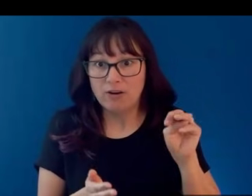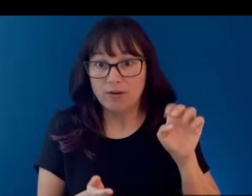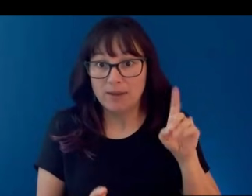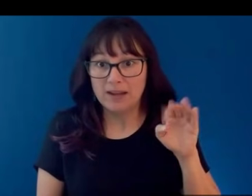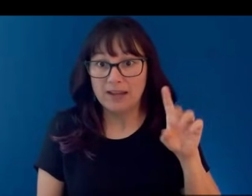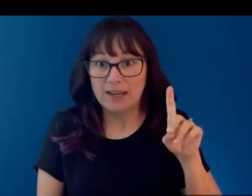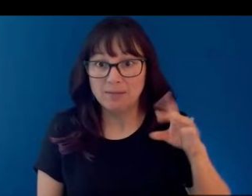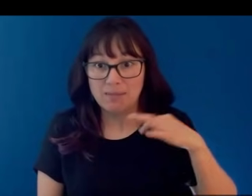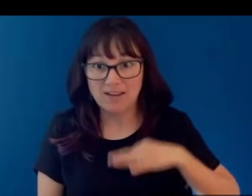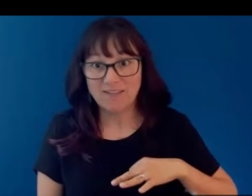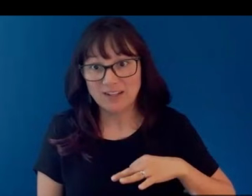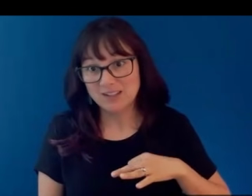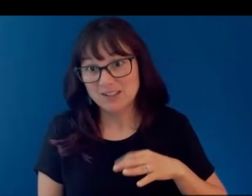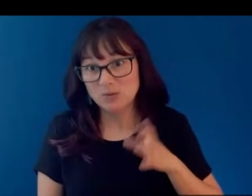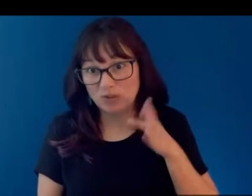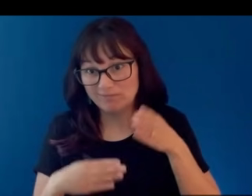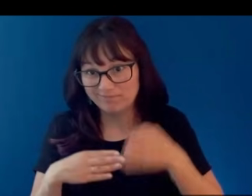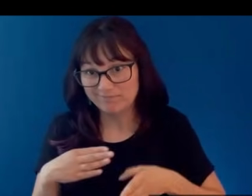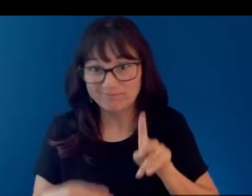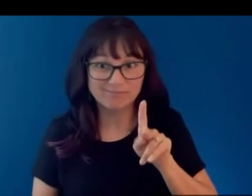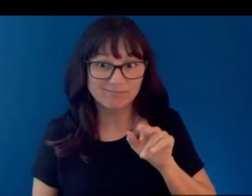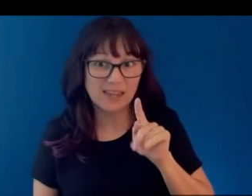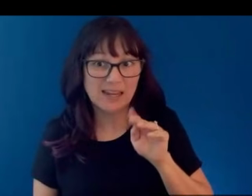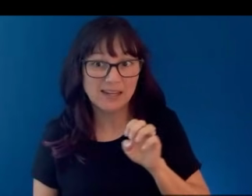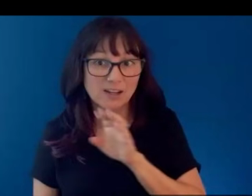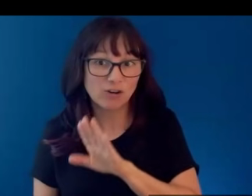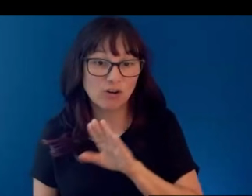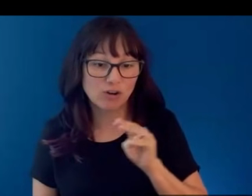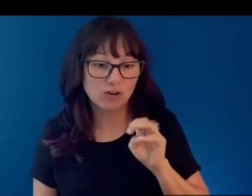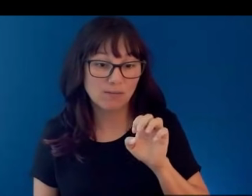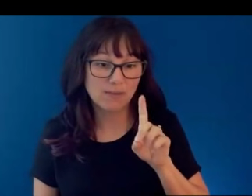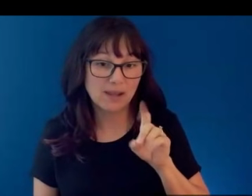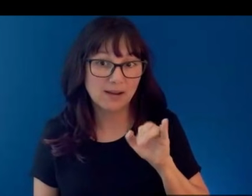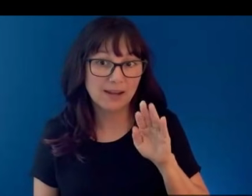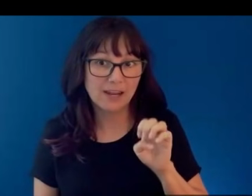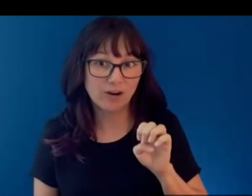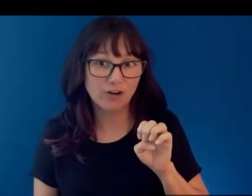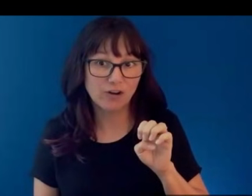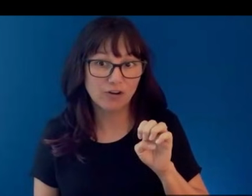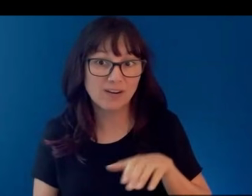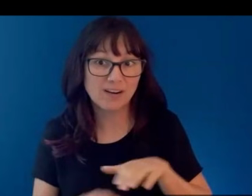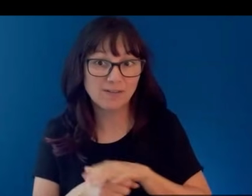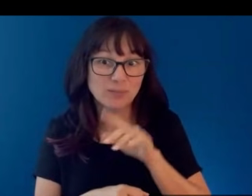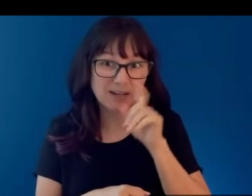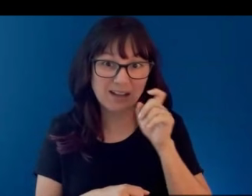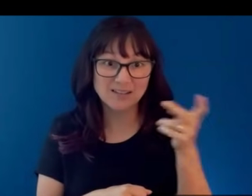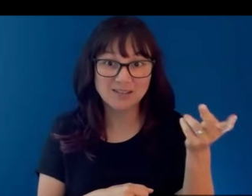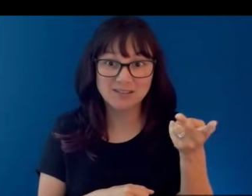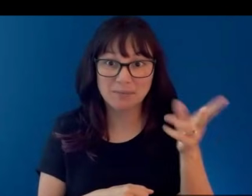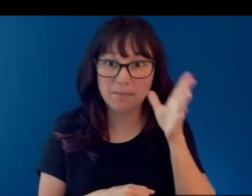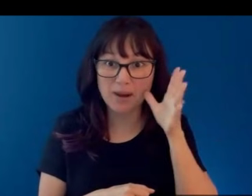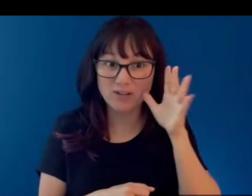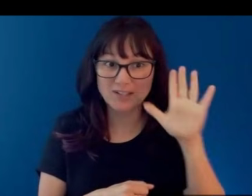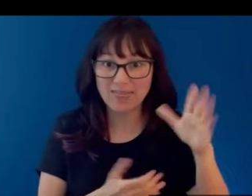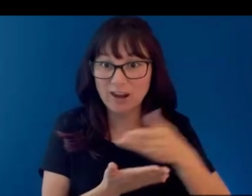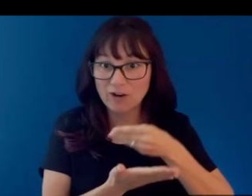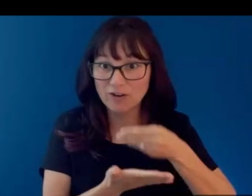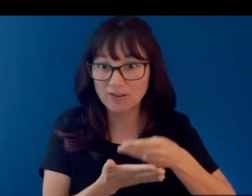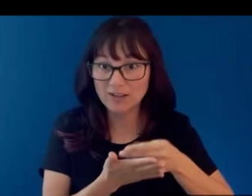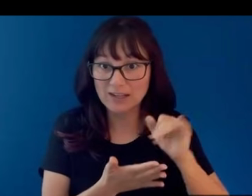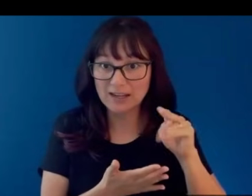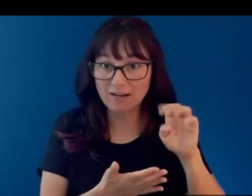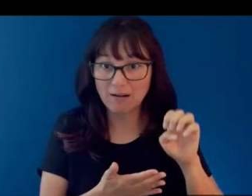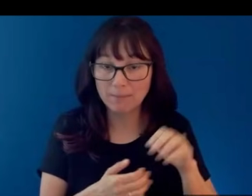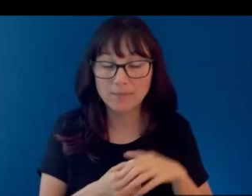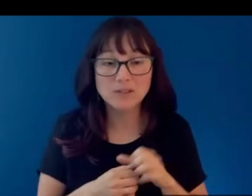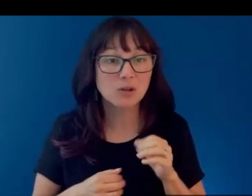Medicaid benefits. They were losing Katie's Medicare coverage based on the parents' income. What was the